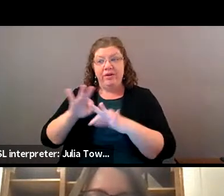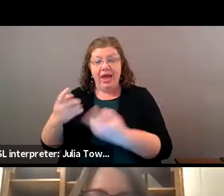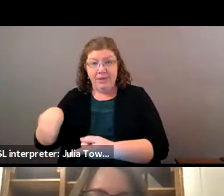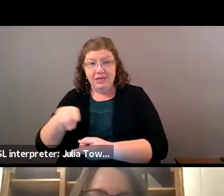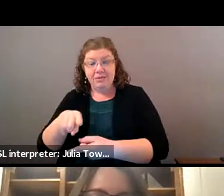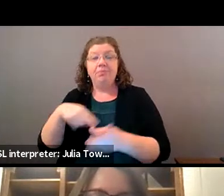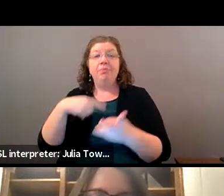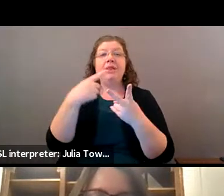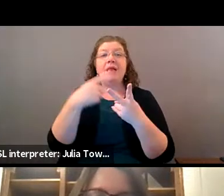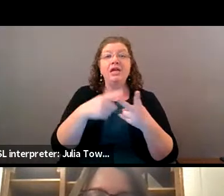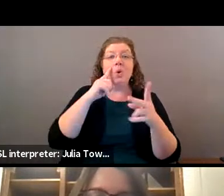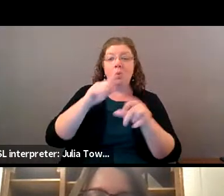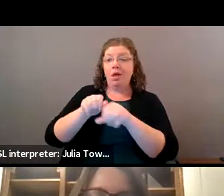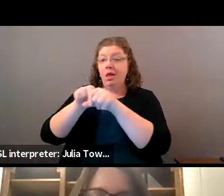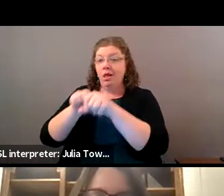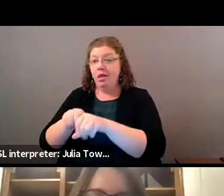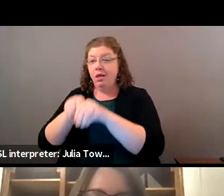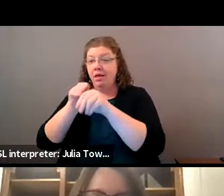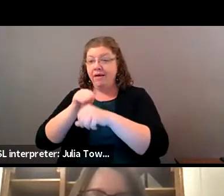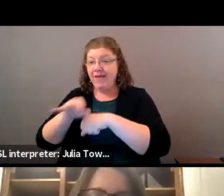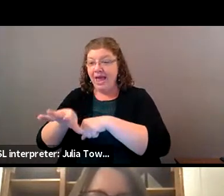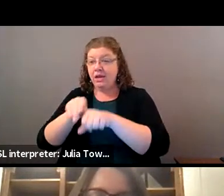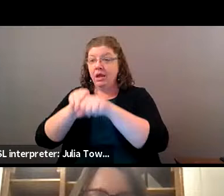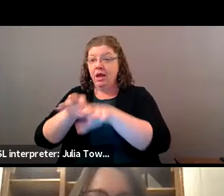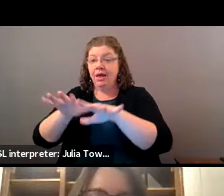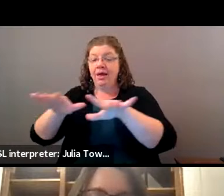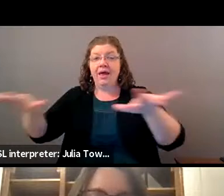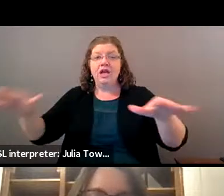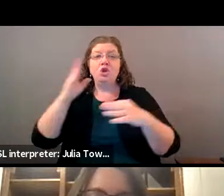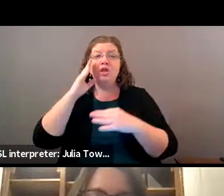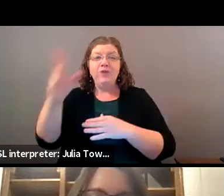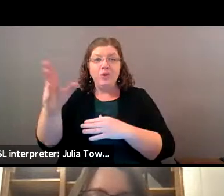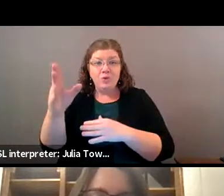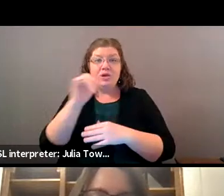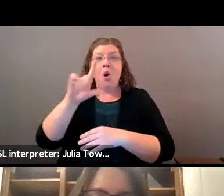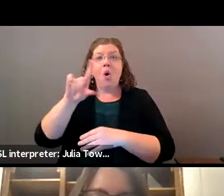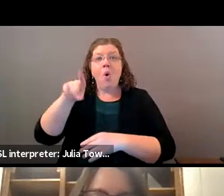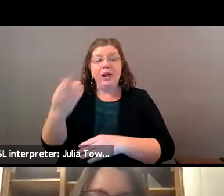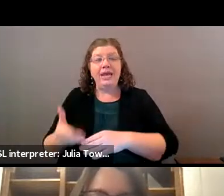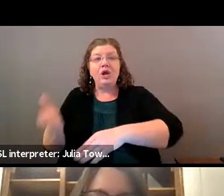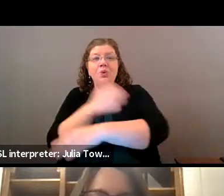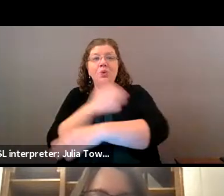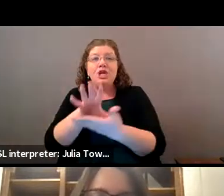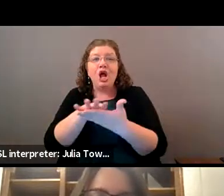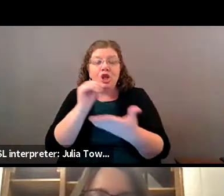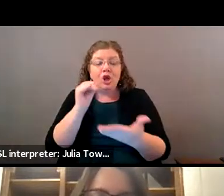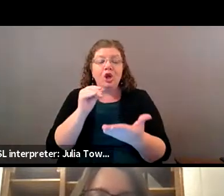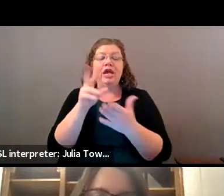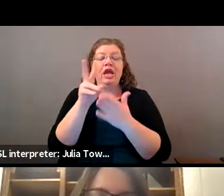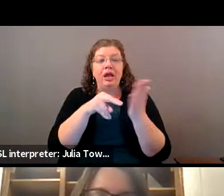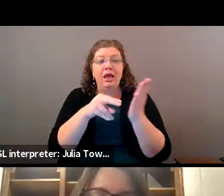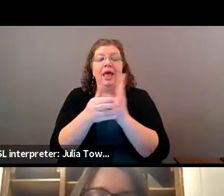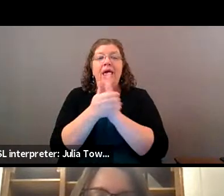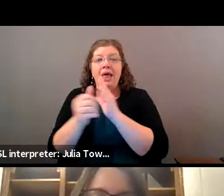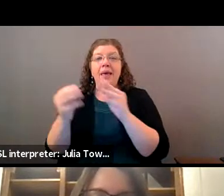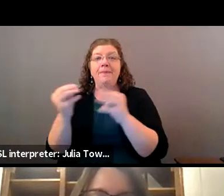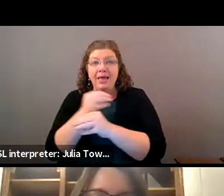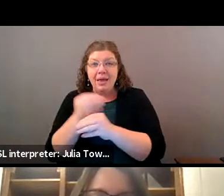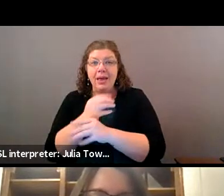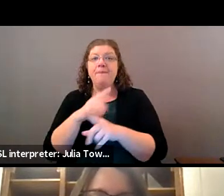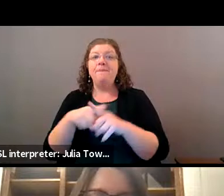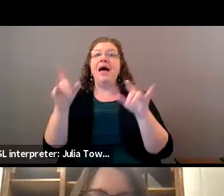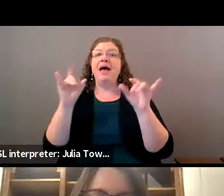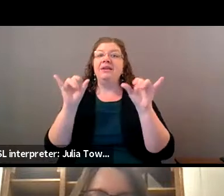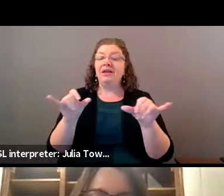will reverberate right into the future, not only with increased learning and literacy and mathematics, but